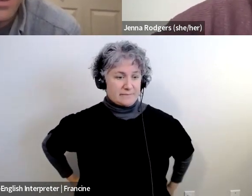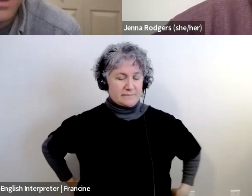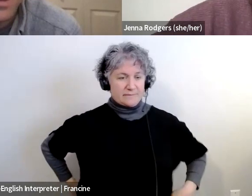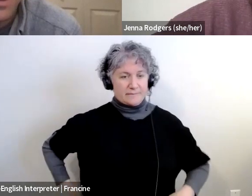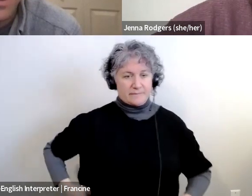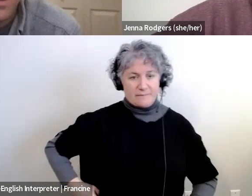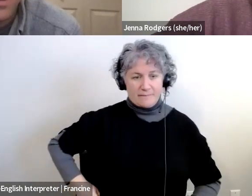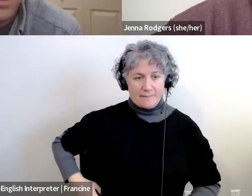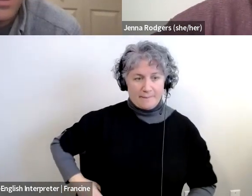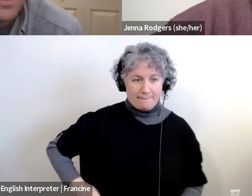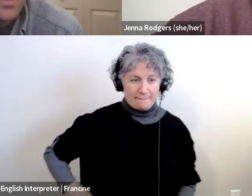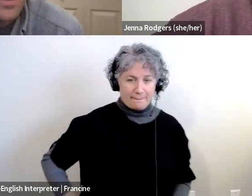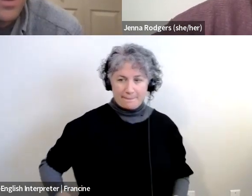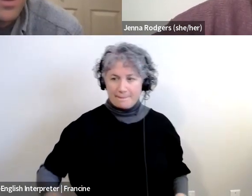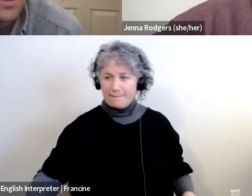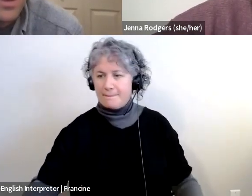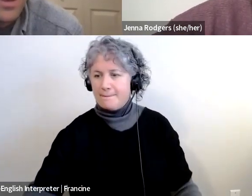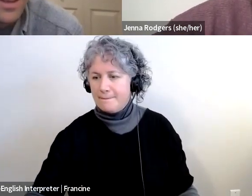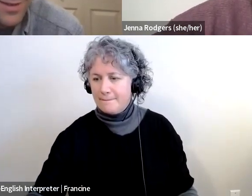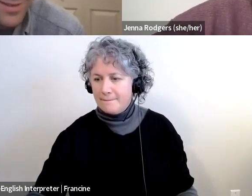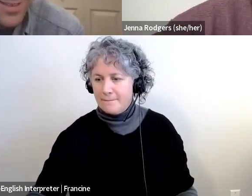These are,